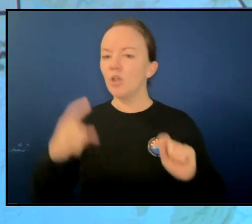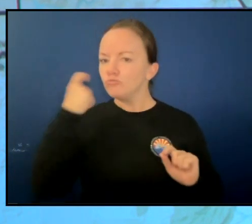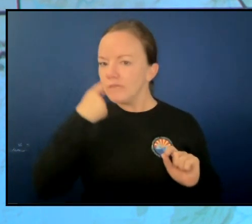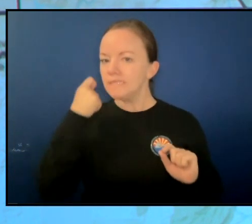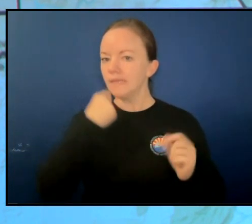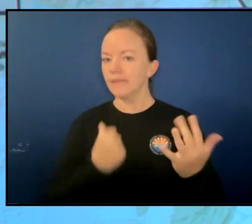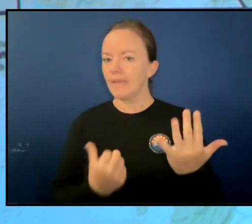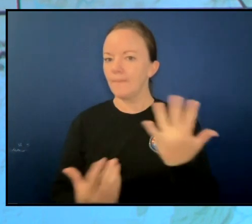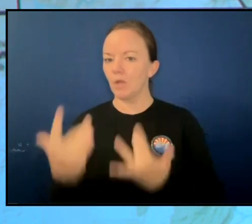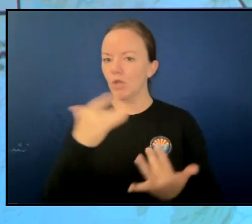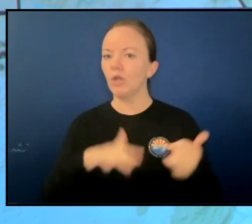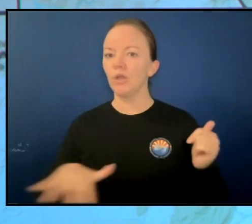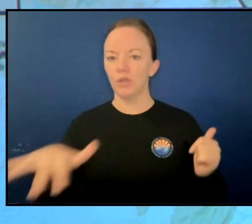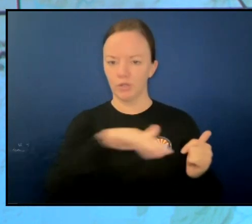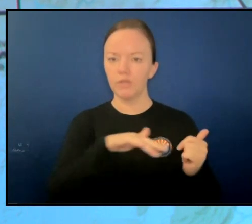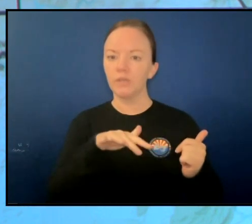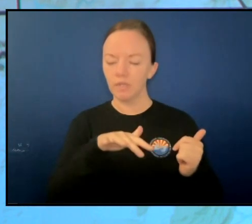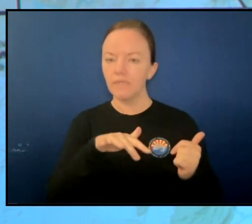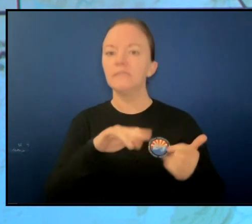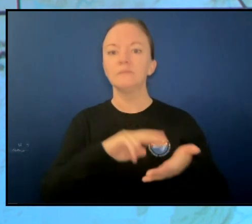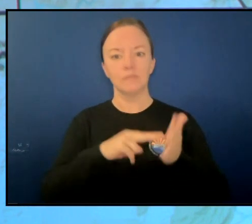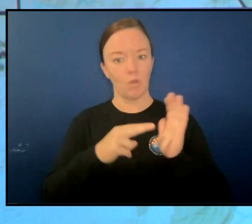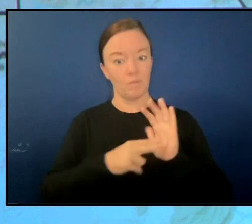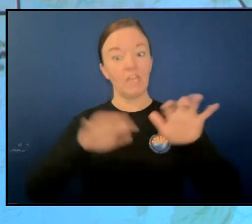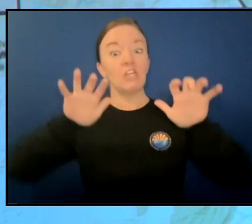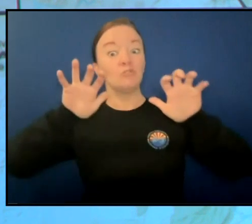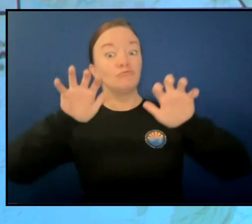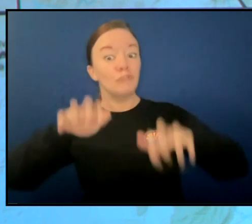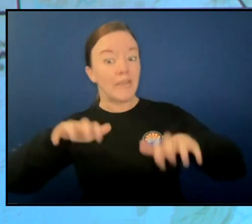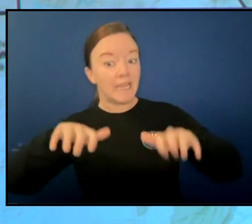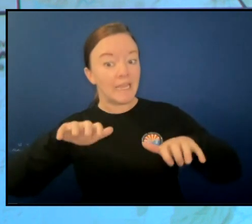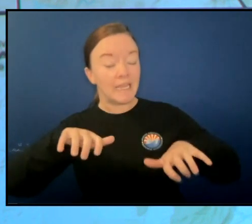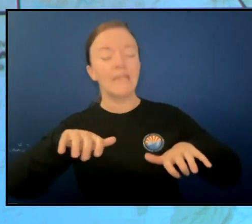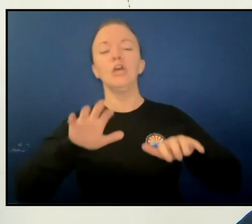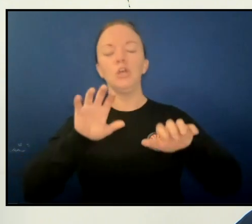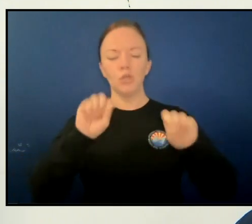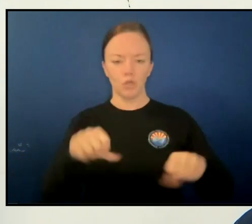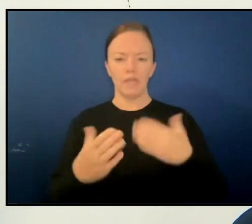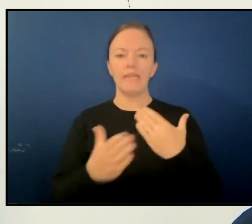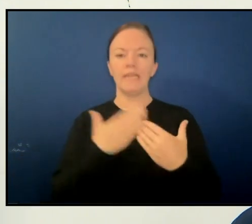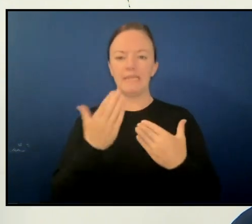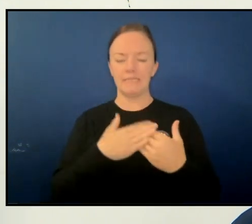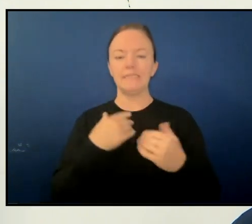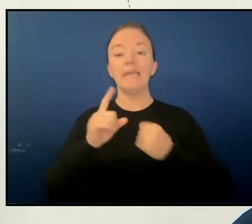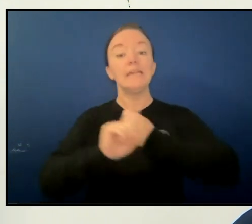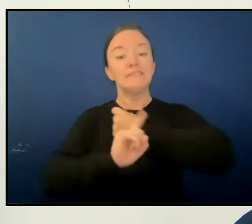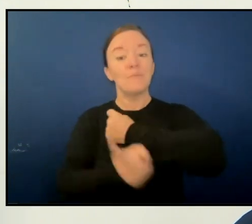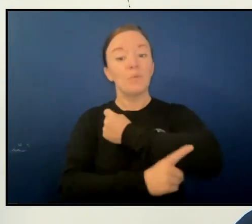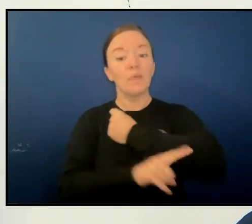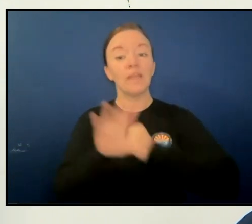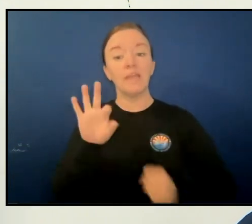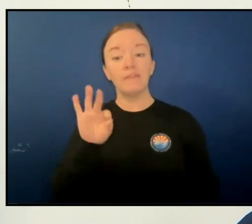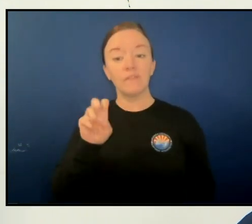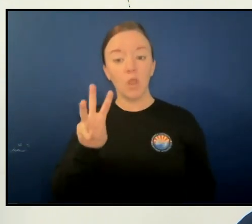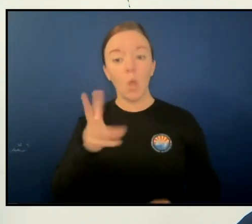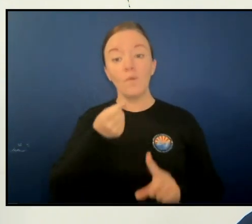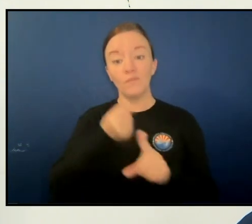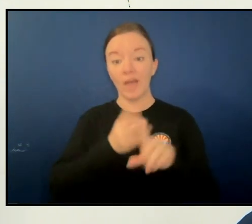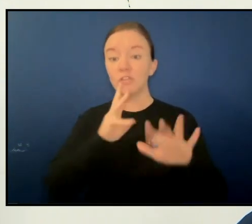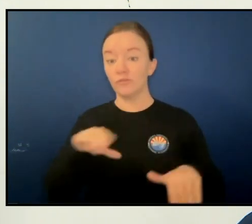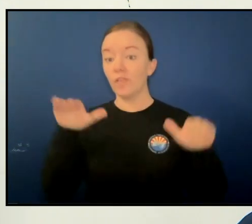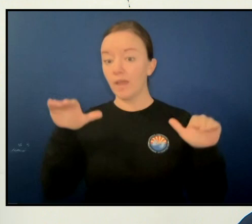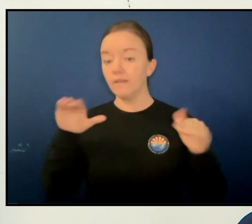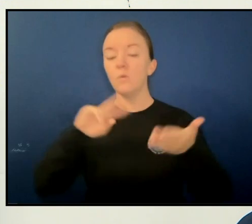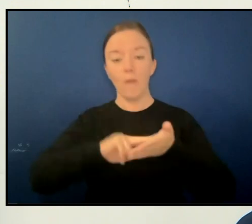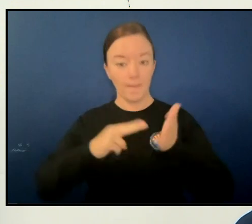the threat for debris flow flash flooding. And what I mean by that is all that green area that